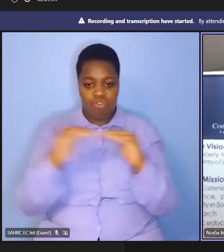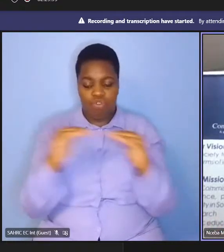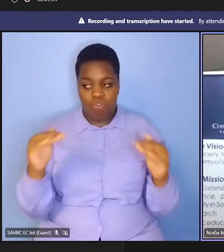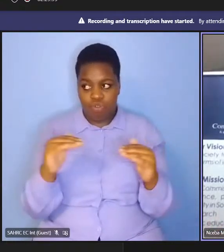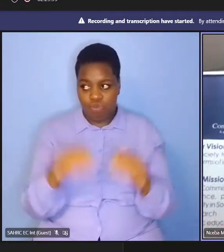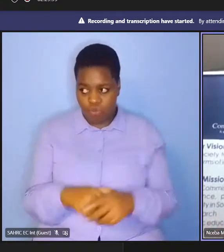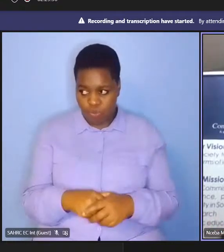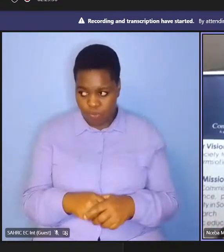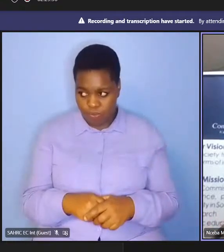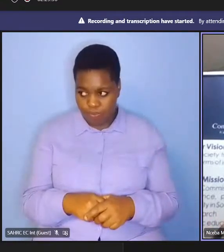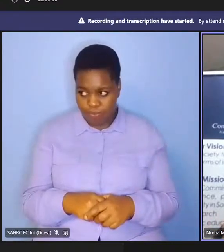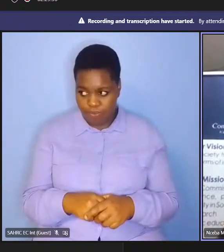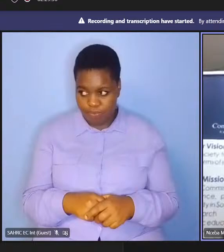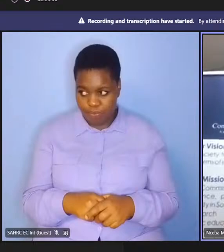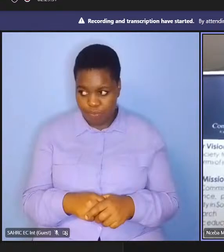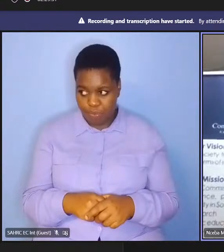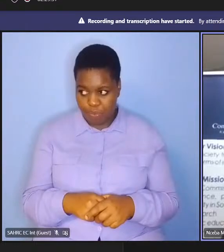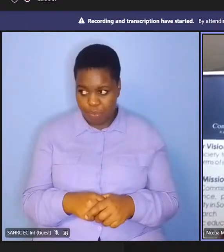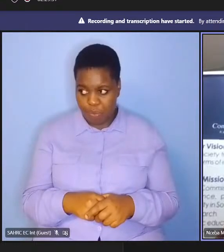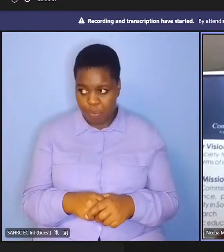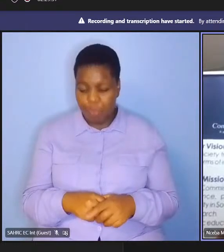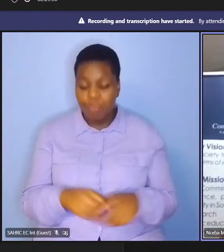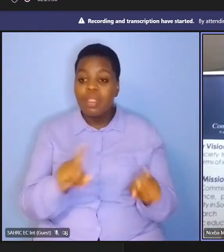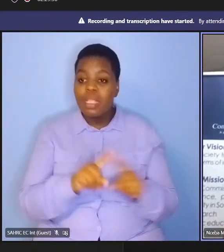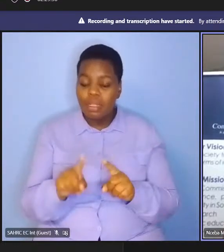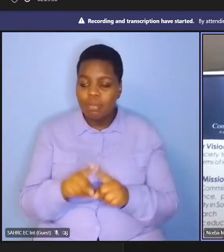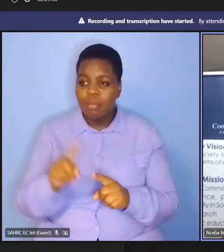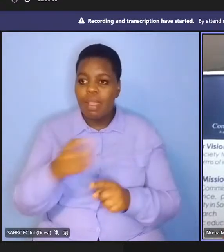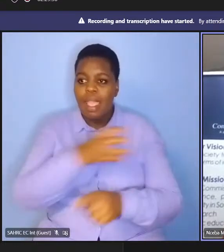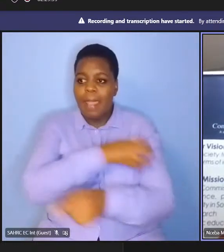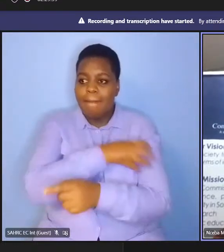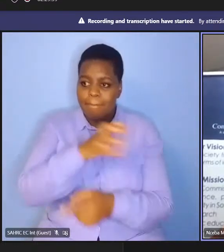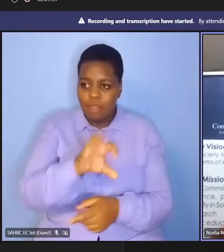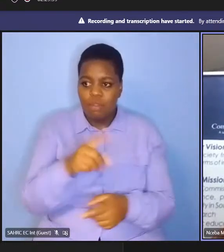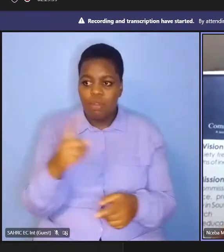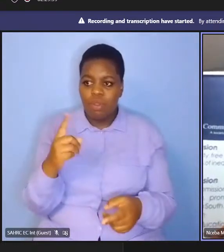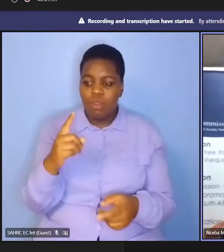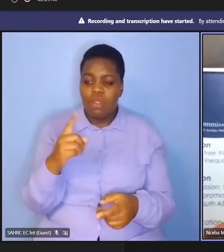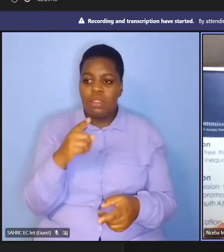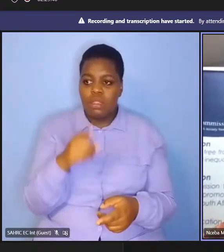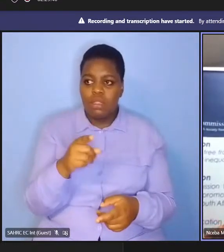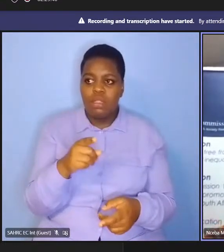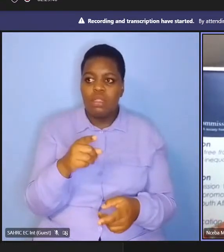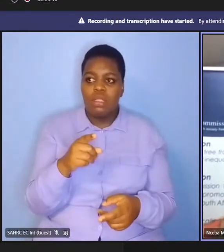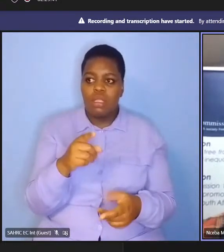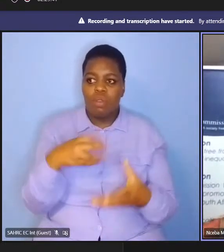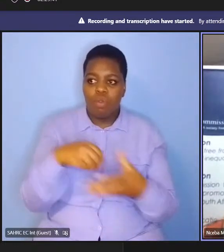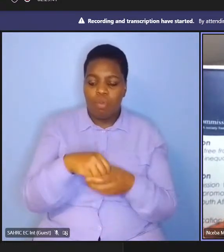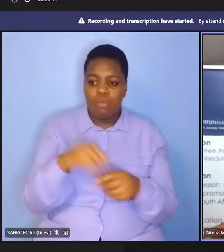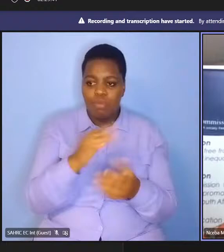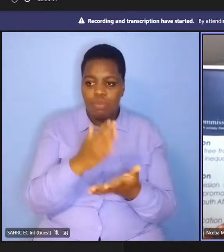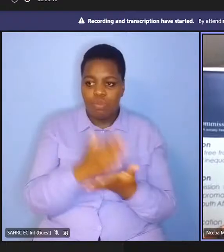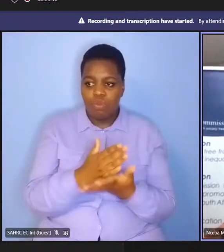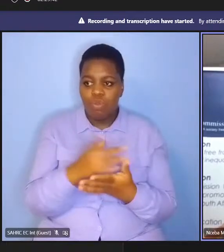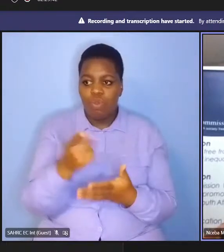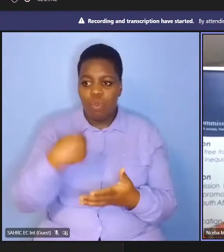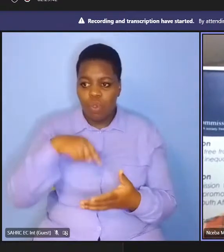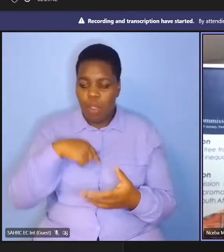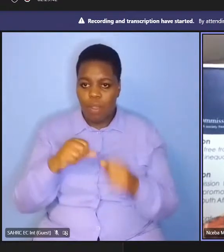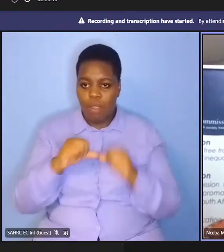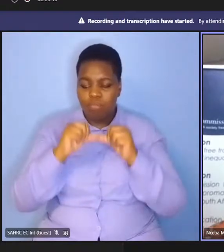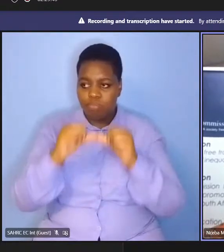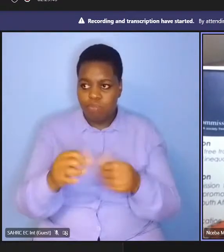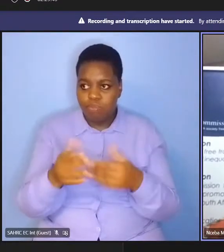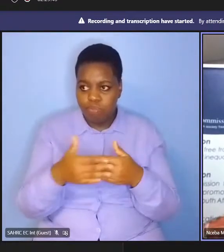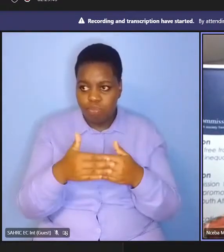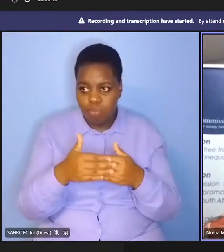The Commission for Gender Equality Act also empowers the Commission to subpoena or proceed with delegation to further